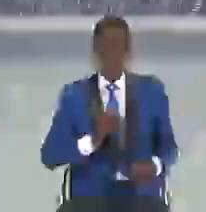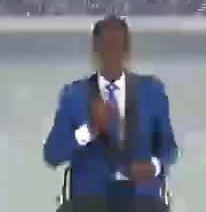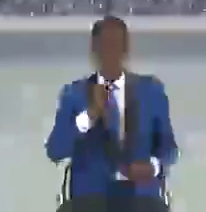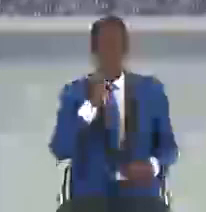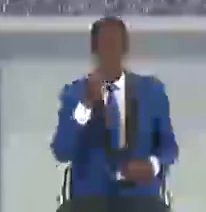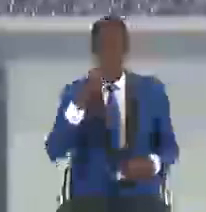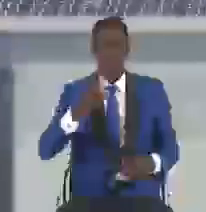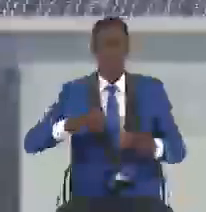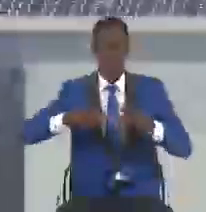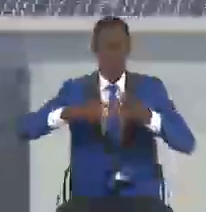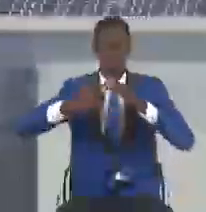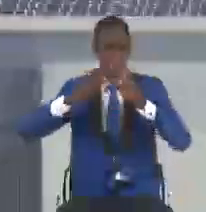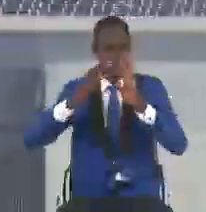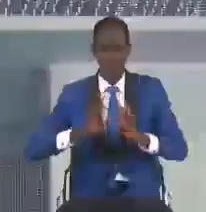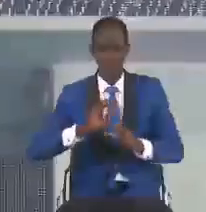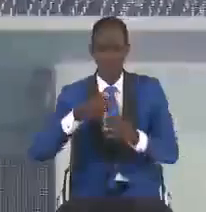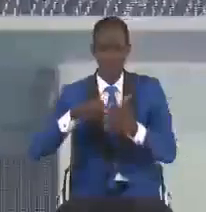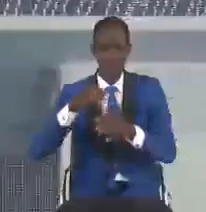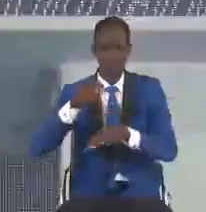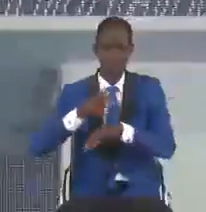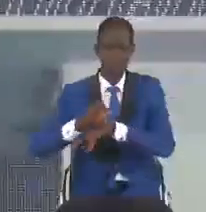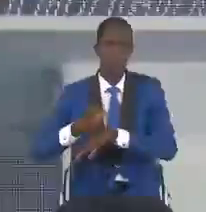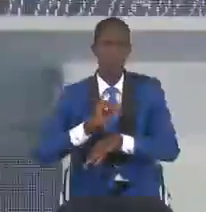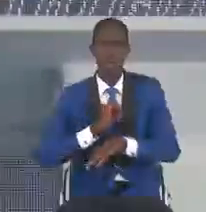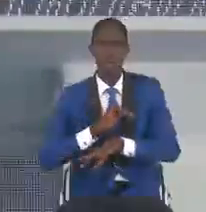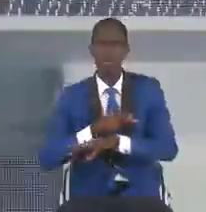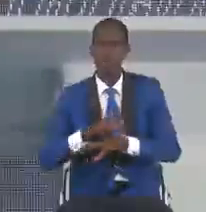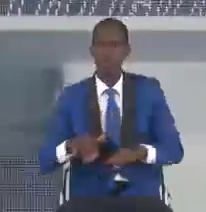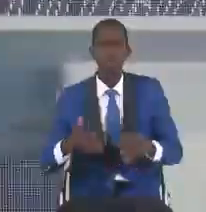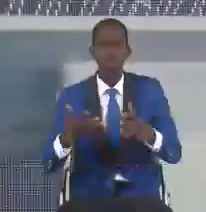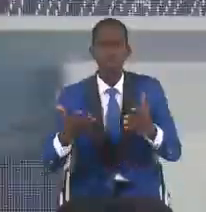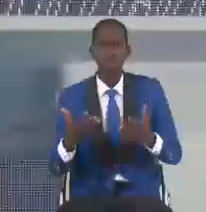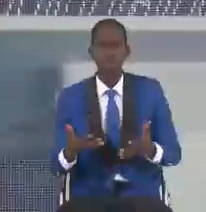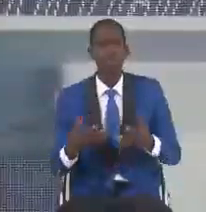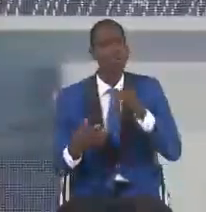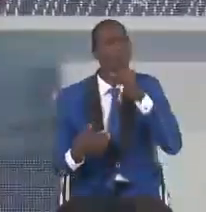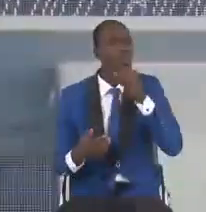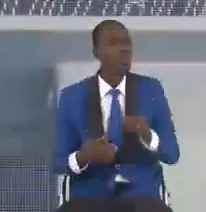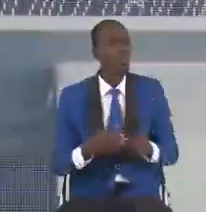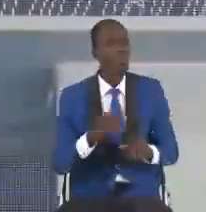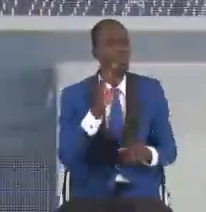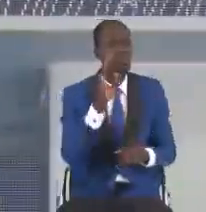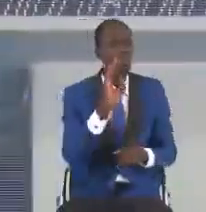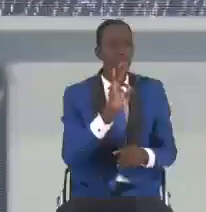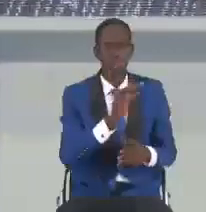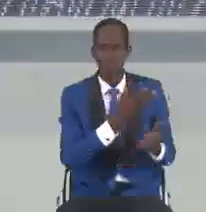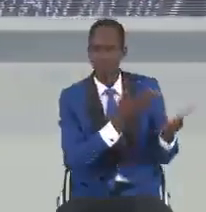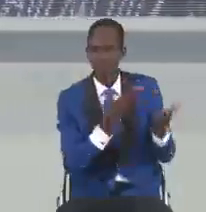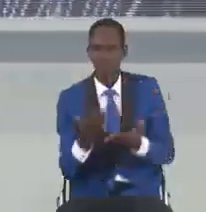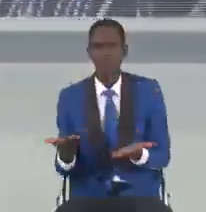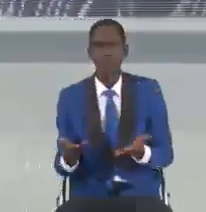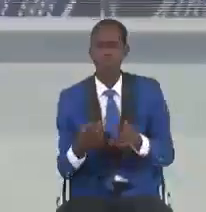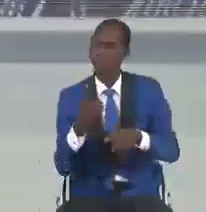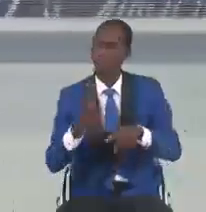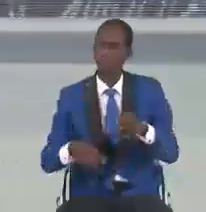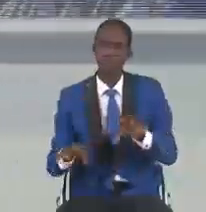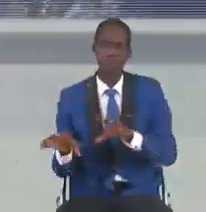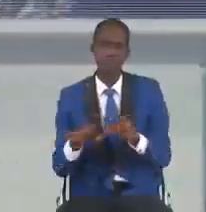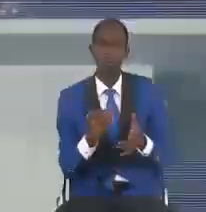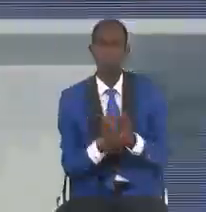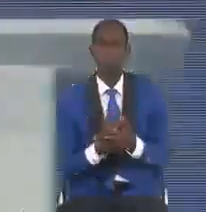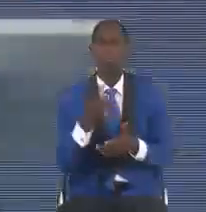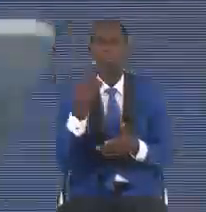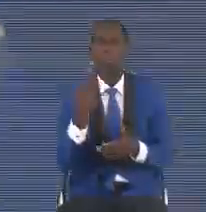I don't want the whole Bible preached in my congregation. You cannot do that. The charge